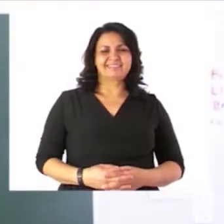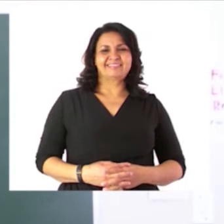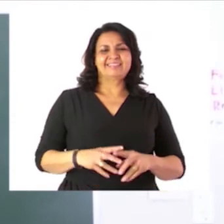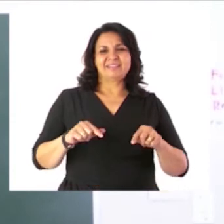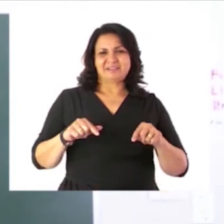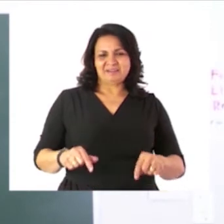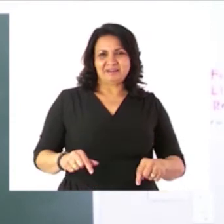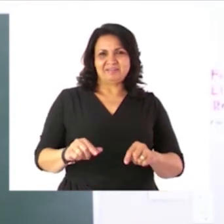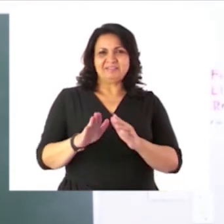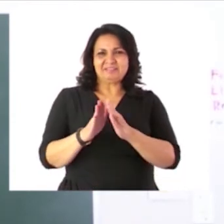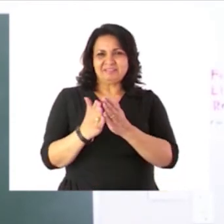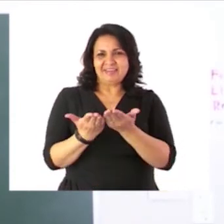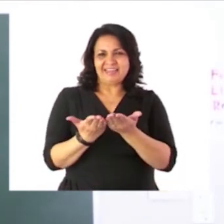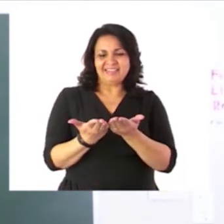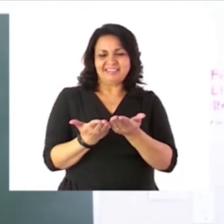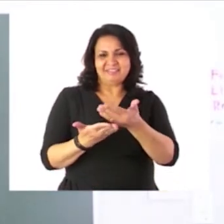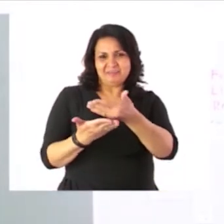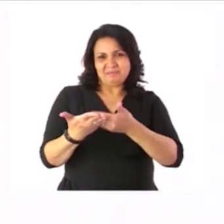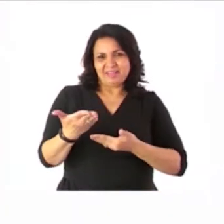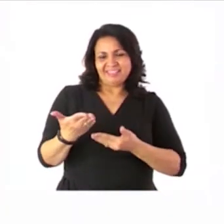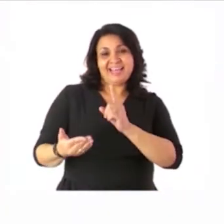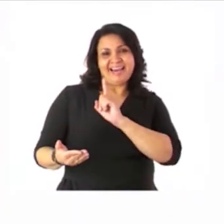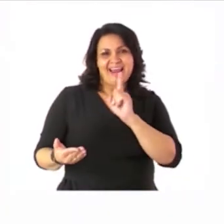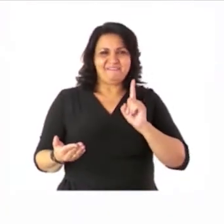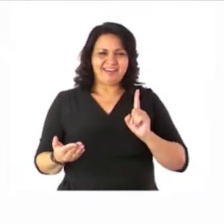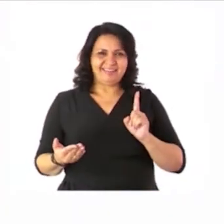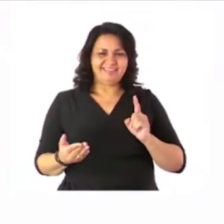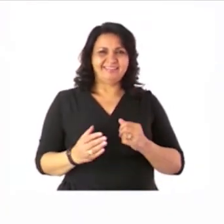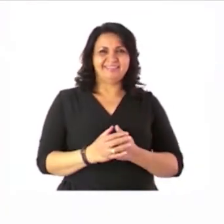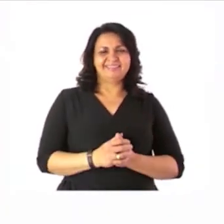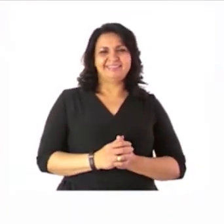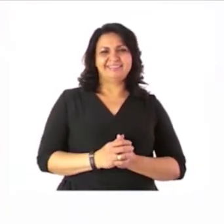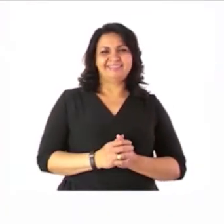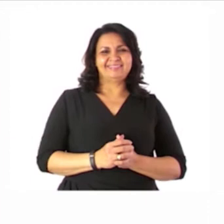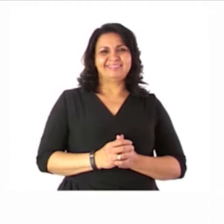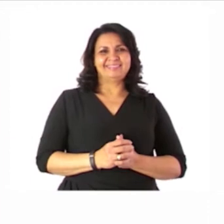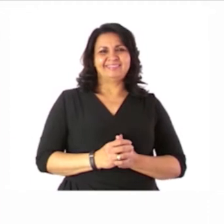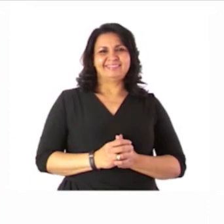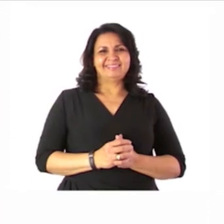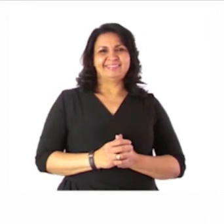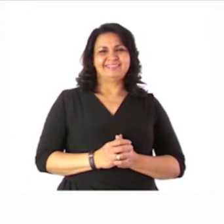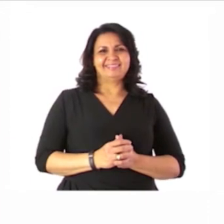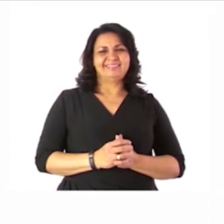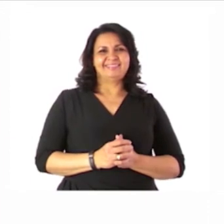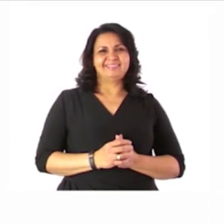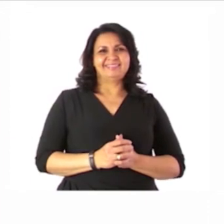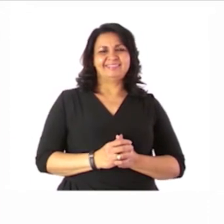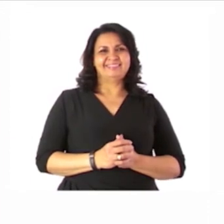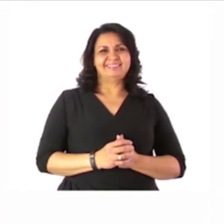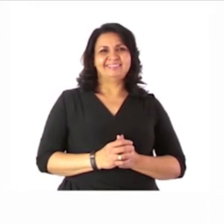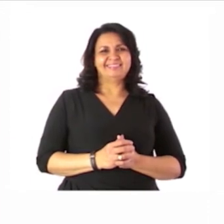Now we're going to turn to page 11. Wow, I like these